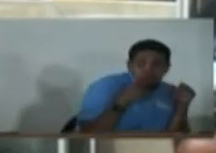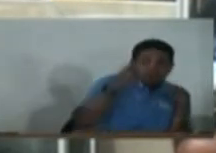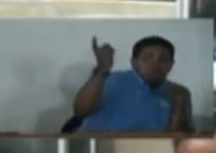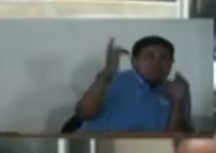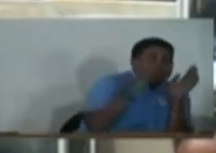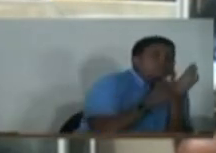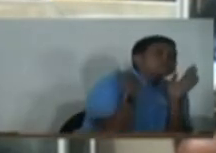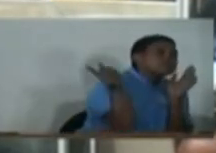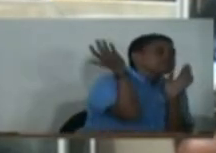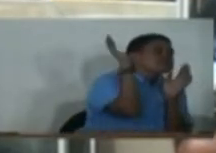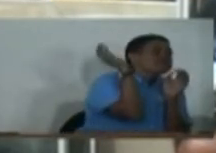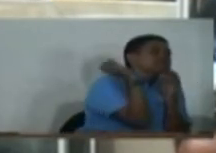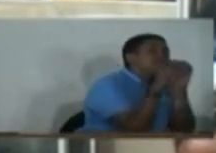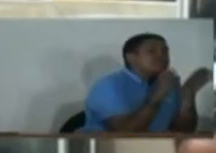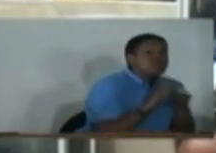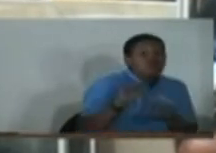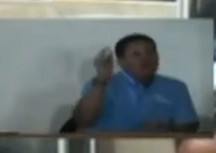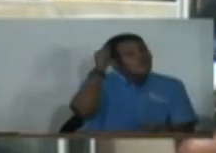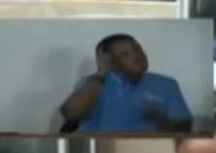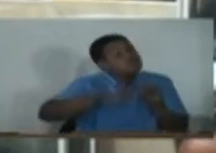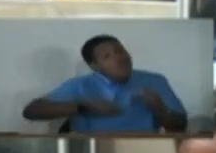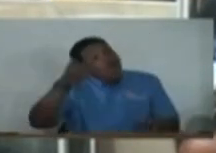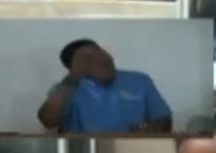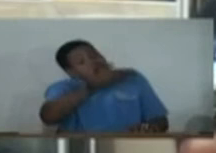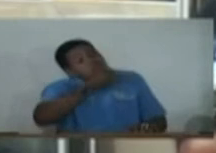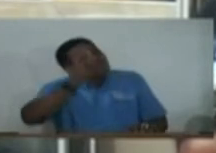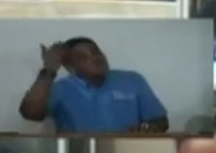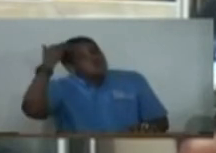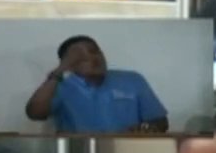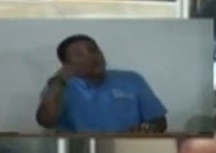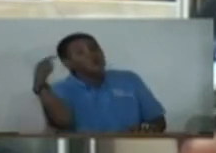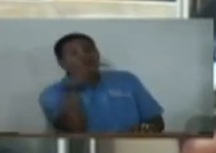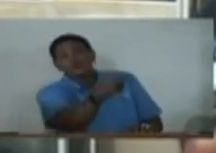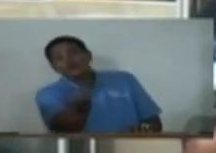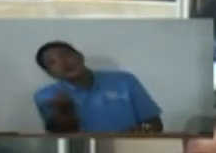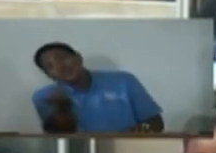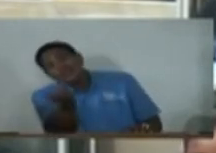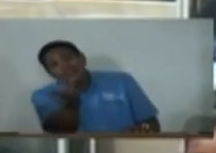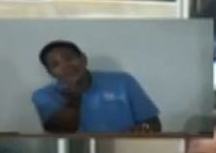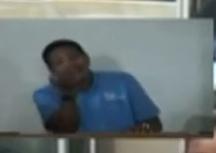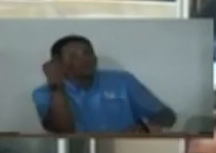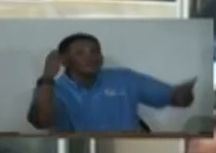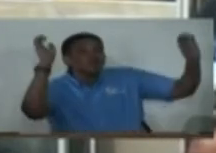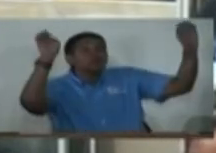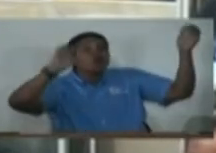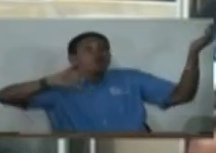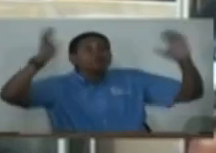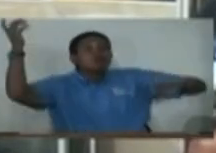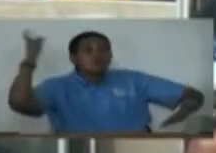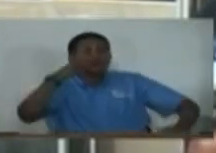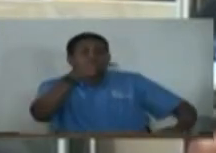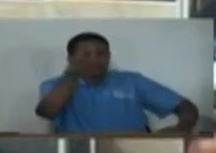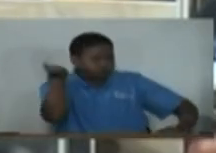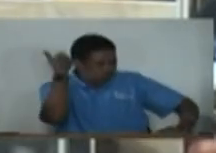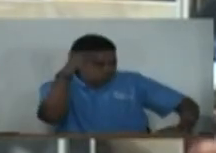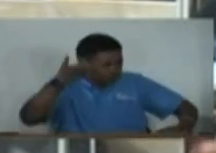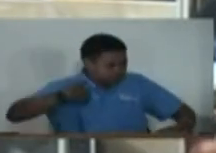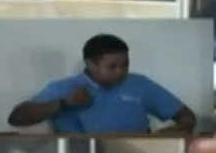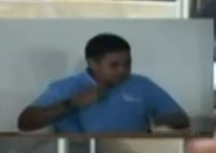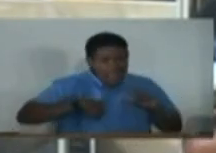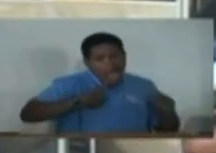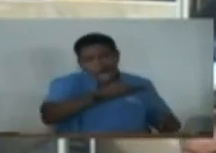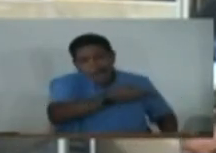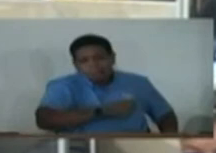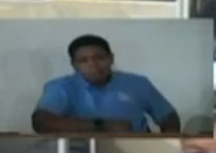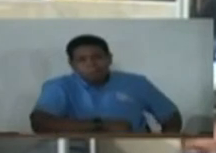but the state can't help you when you have an emergency or a disaster. The problem is that this